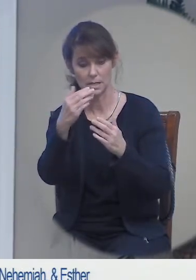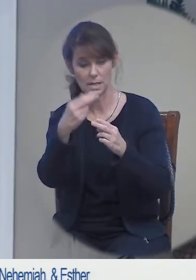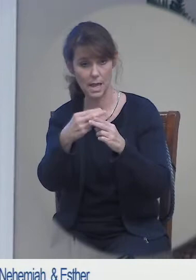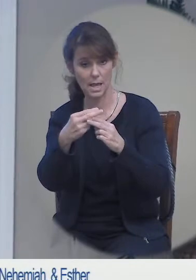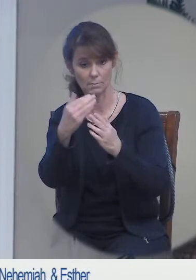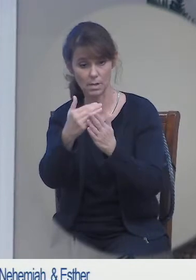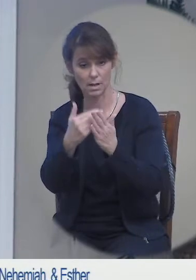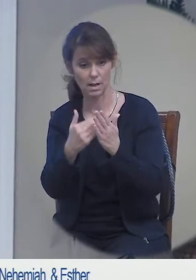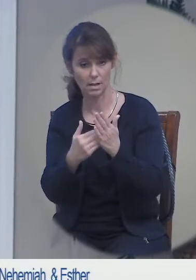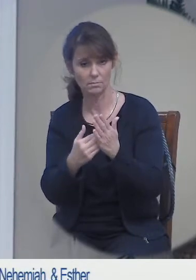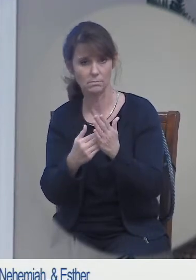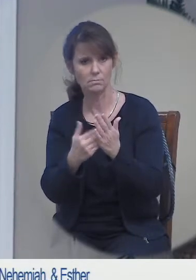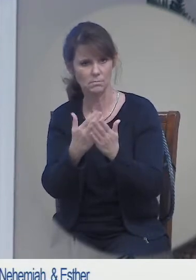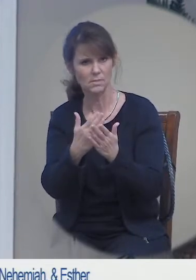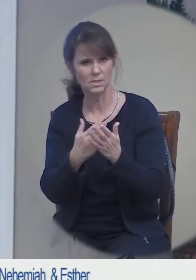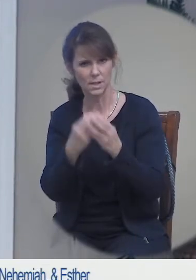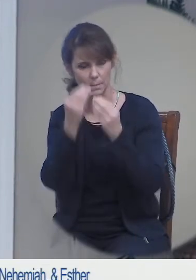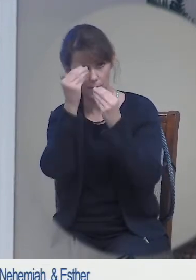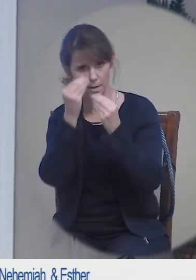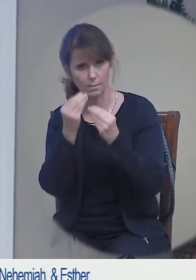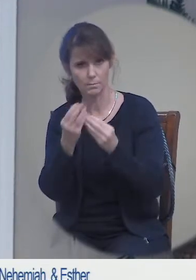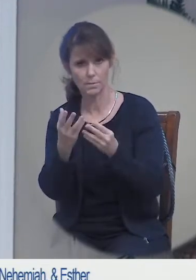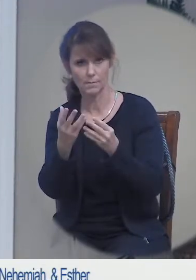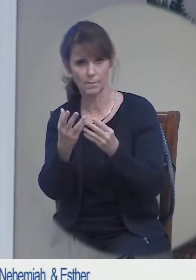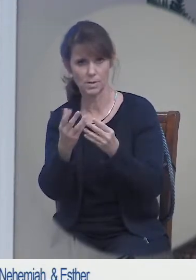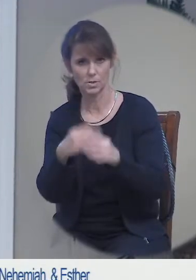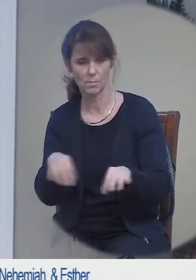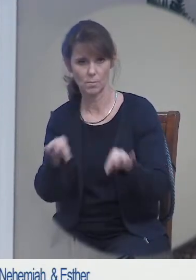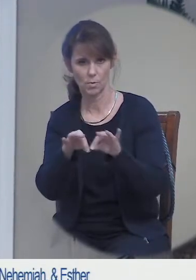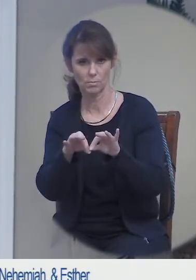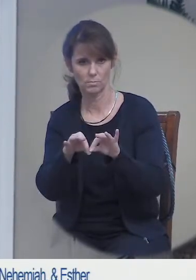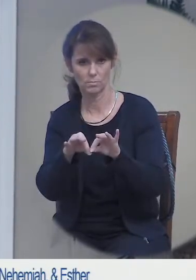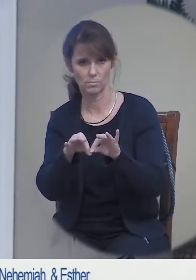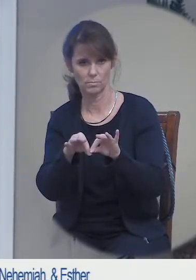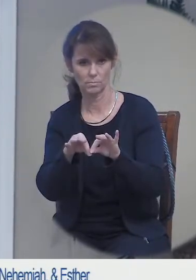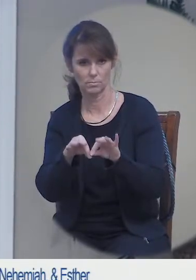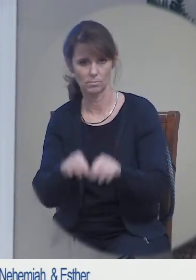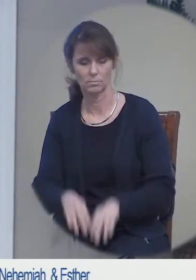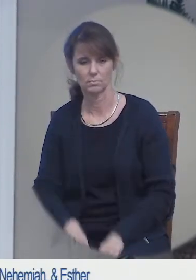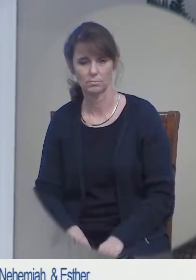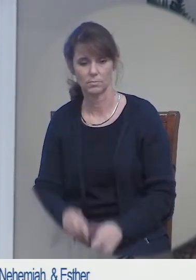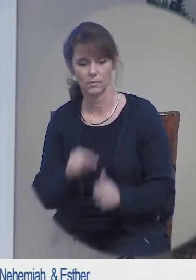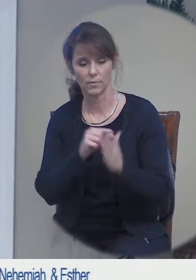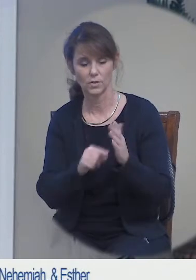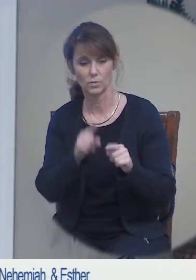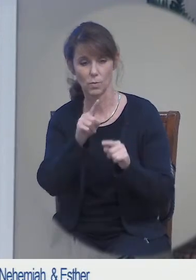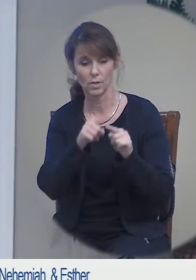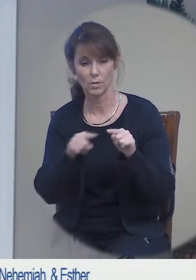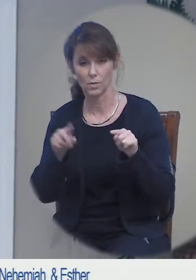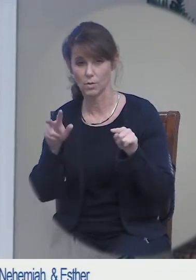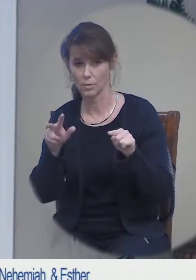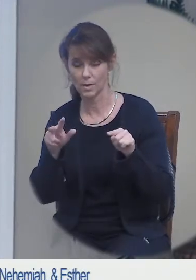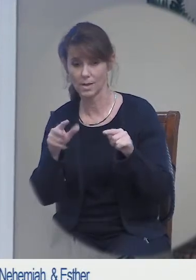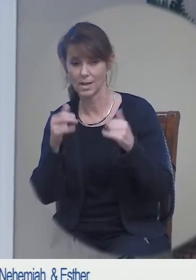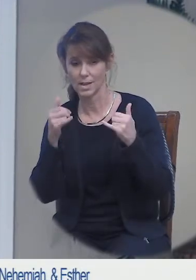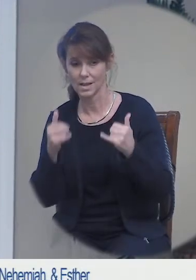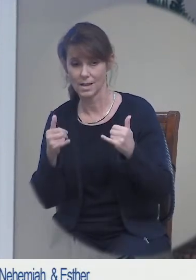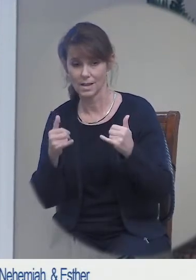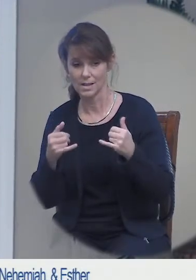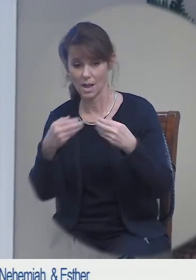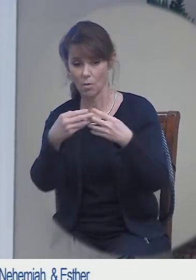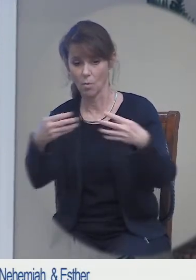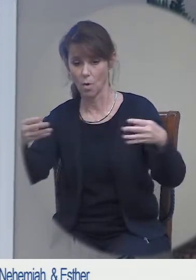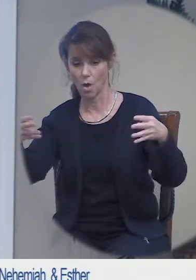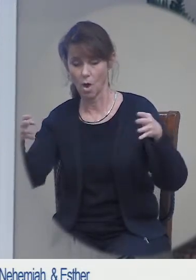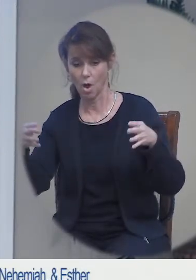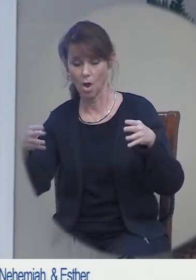chapter 7. And let's start and just quickly read the first 3 verses. It says, now when the wall was